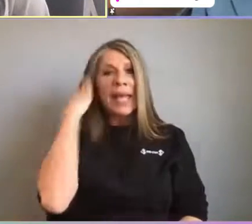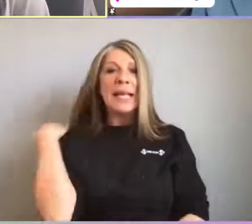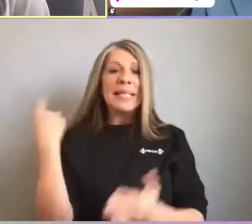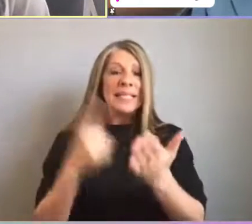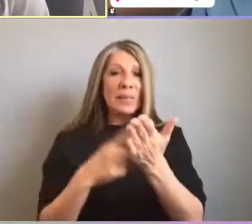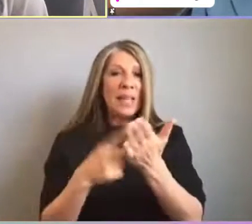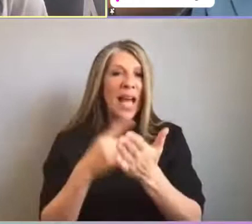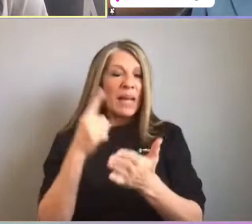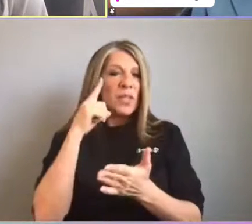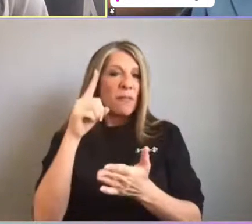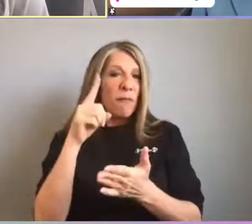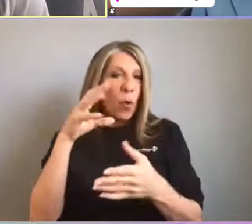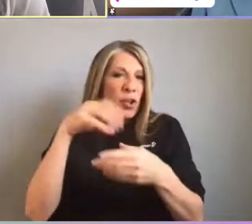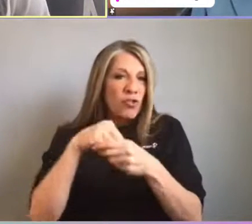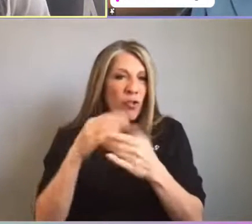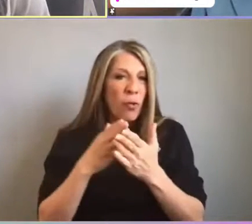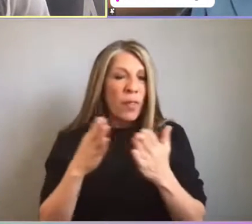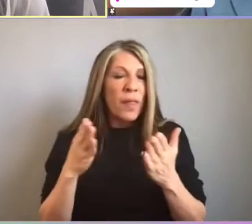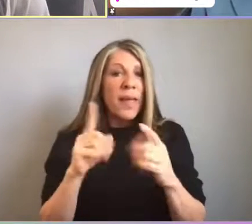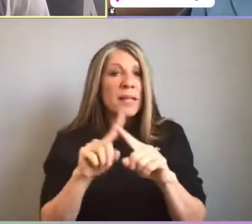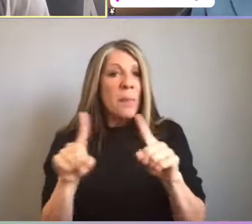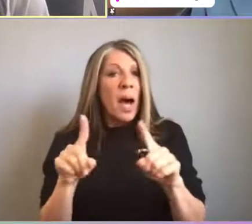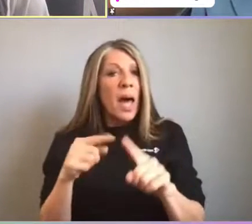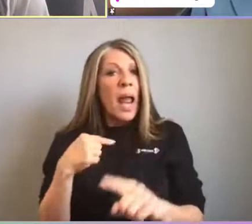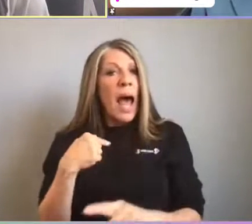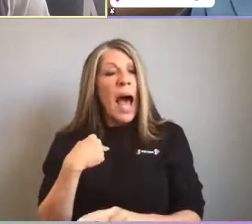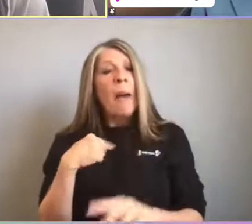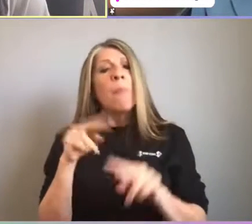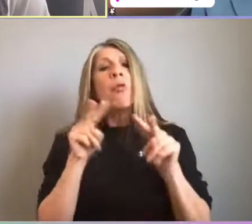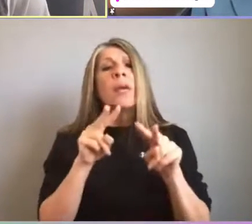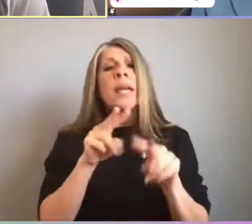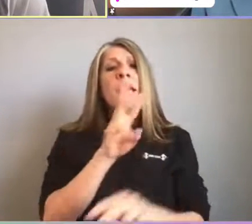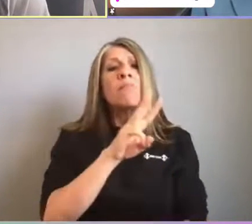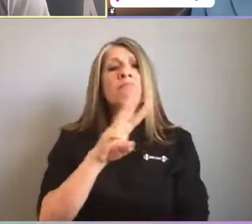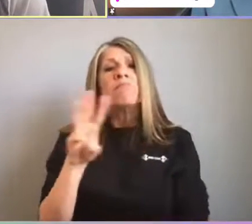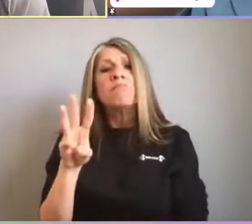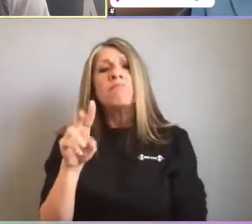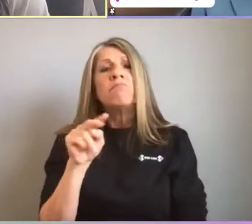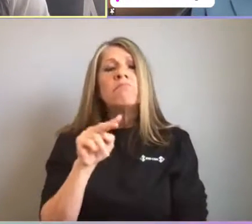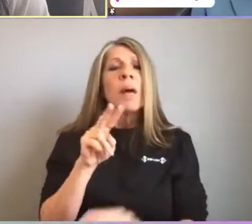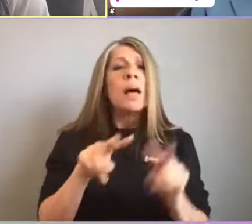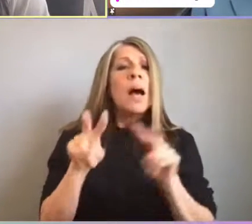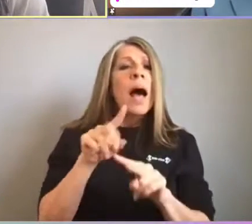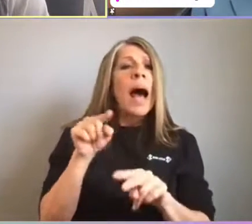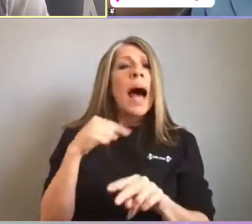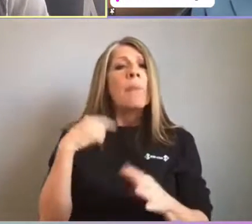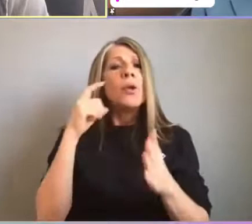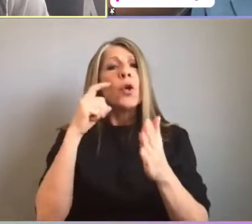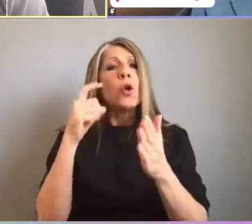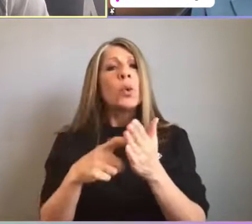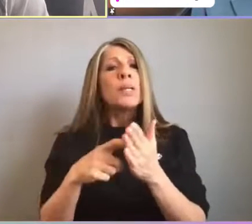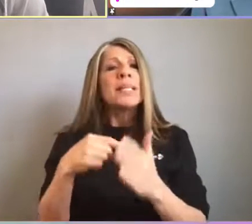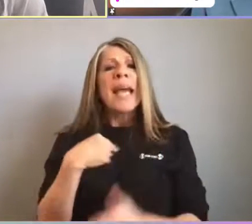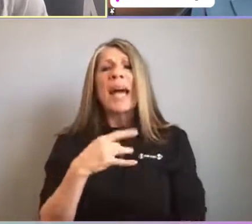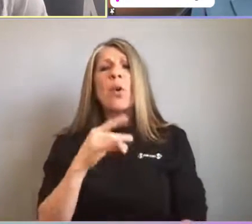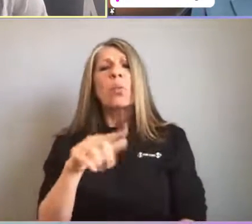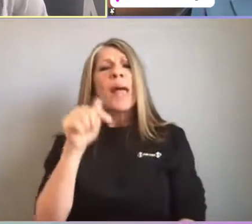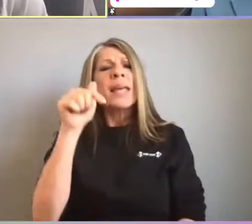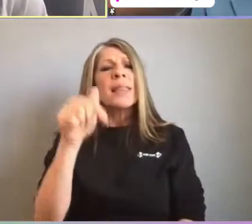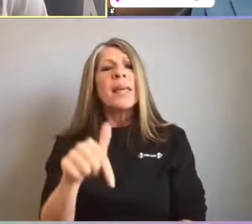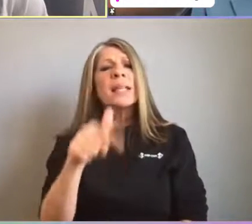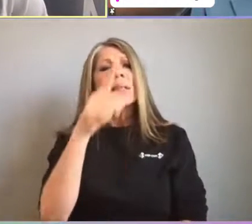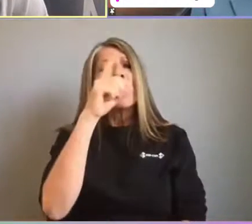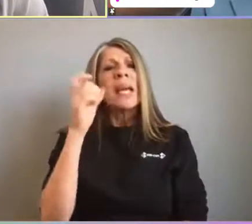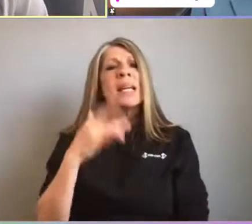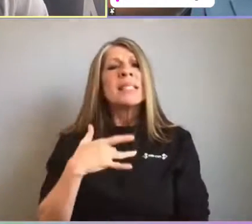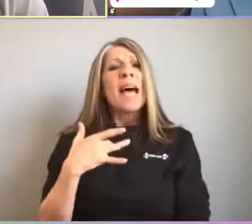internal things, but sometimes I'm looking through the website and I'm noticing I don't like this because I feel